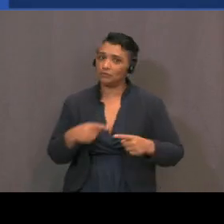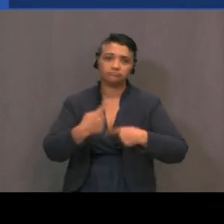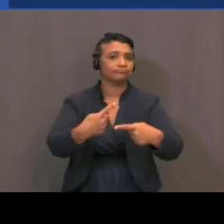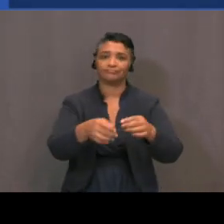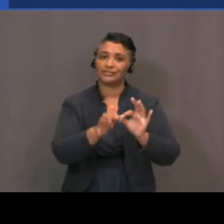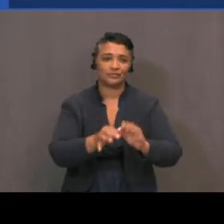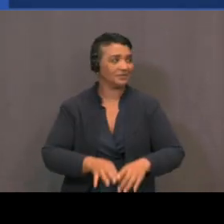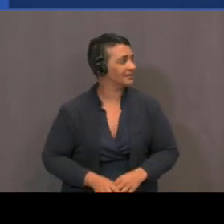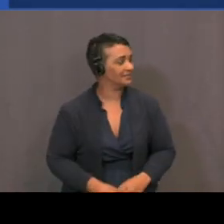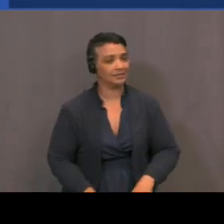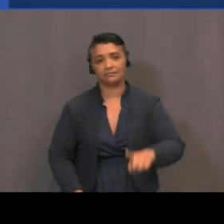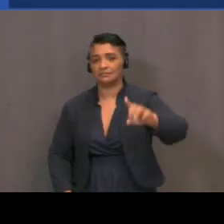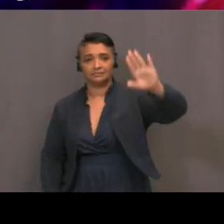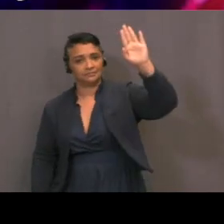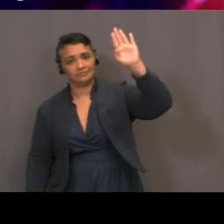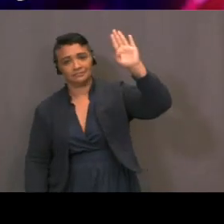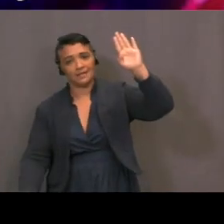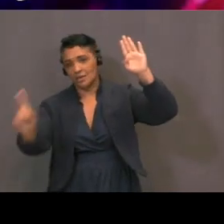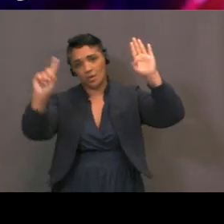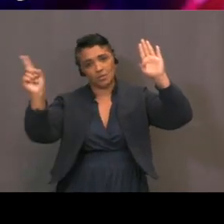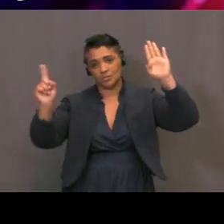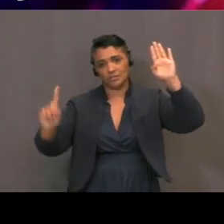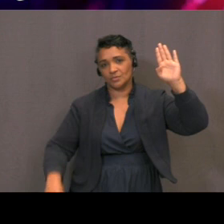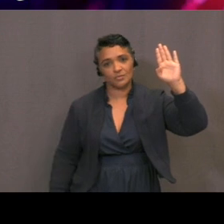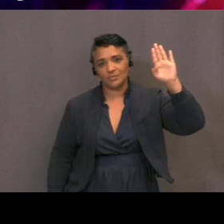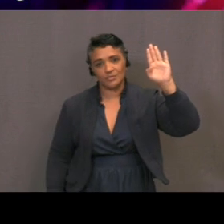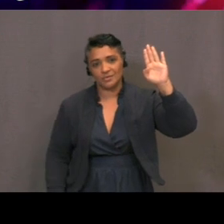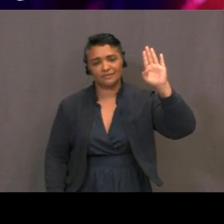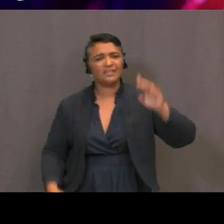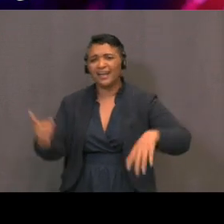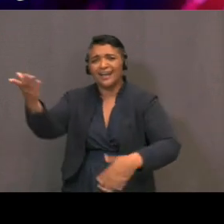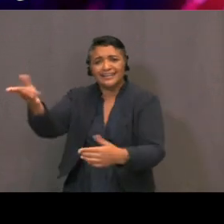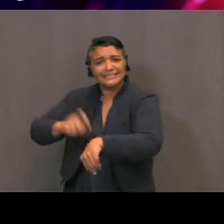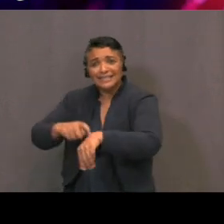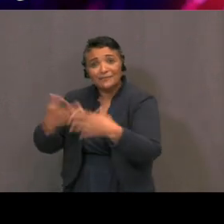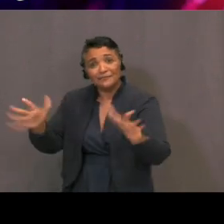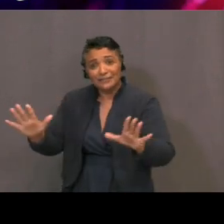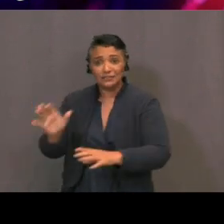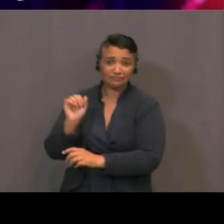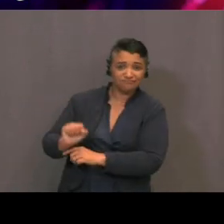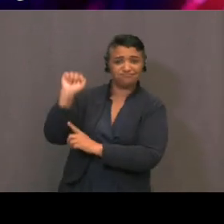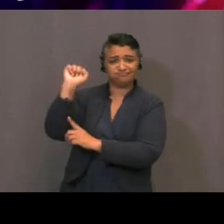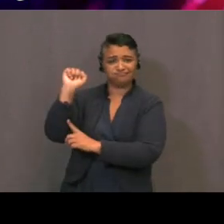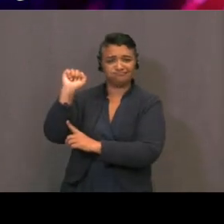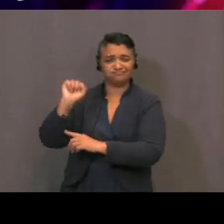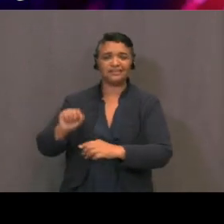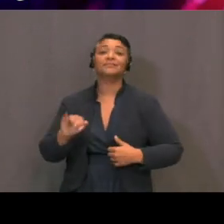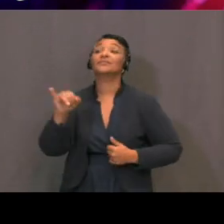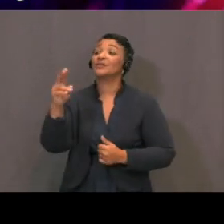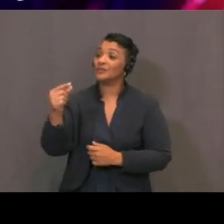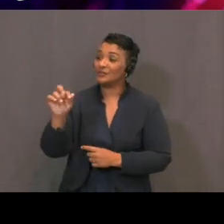what? But to be fair, Jürgen did not use up all of his time. So No. Jürgen, tell